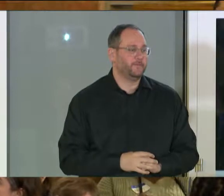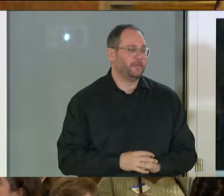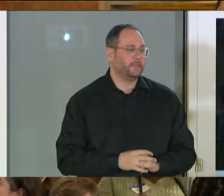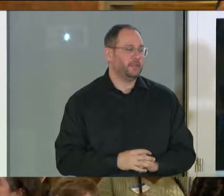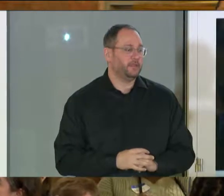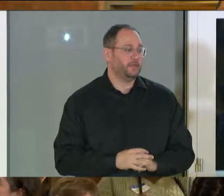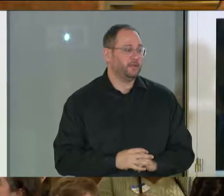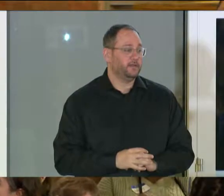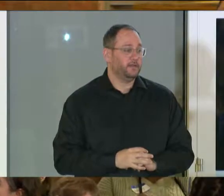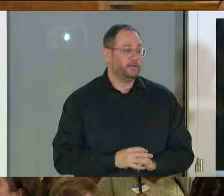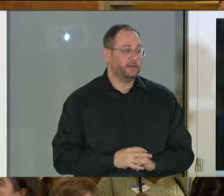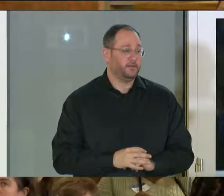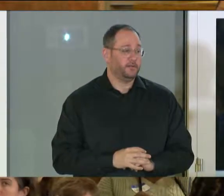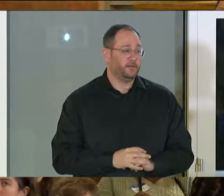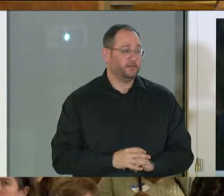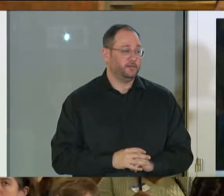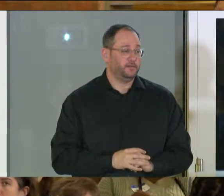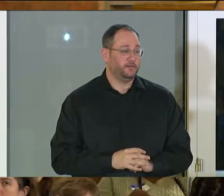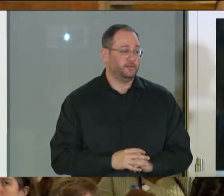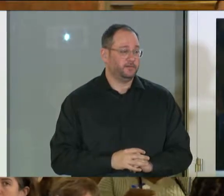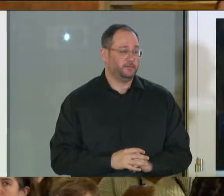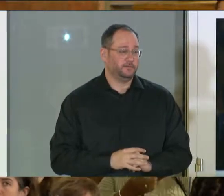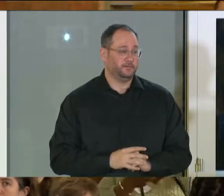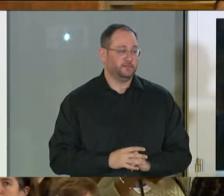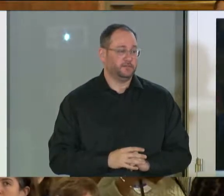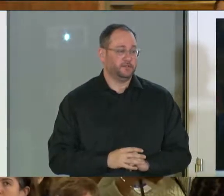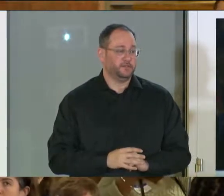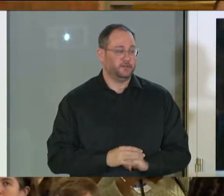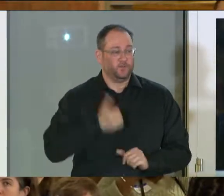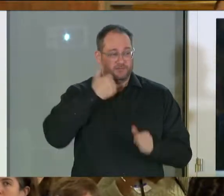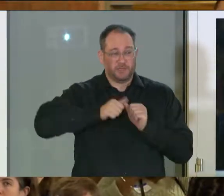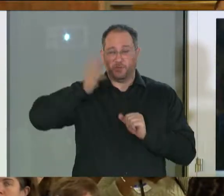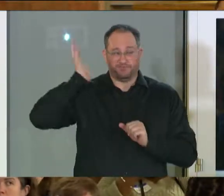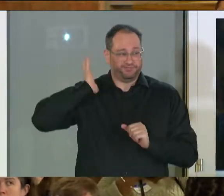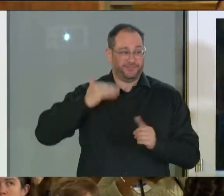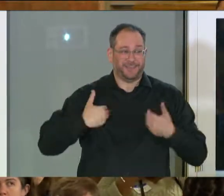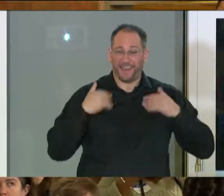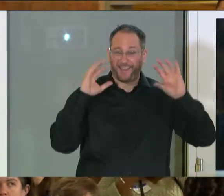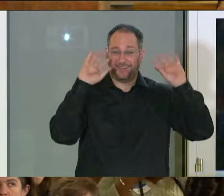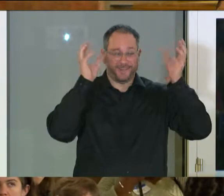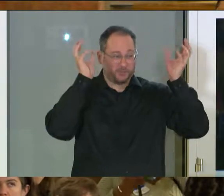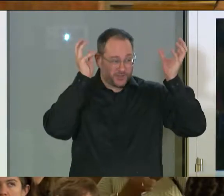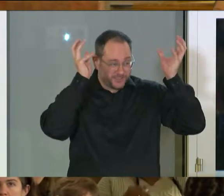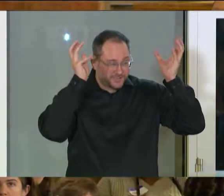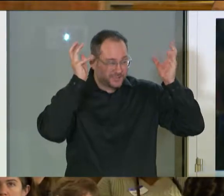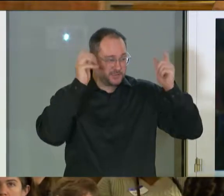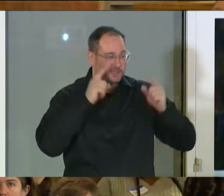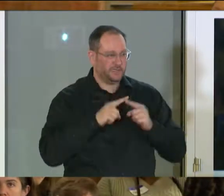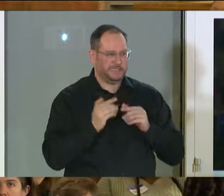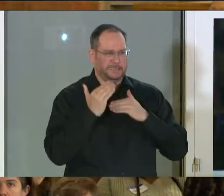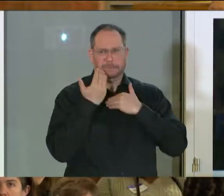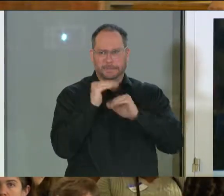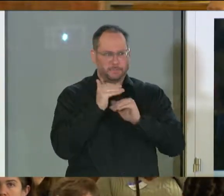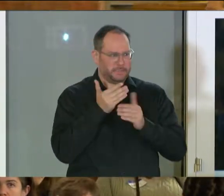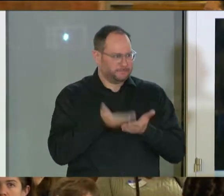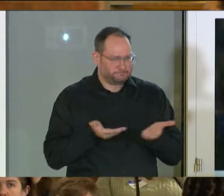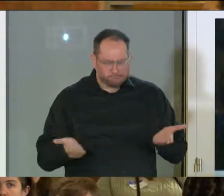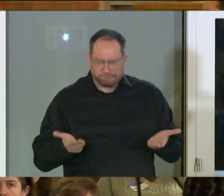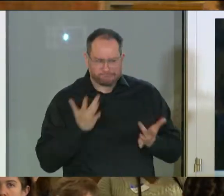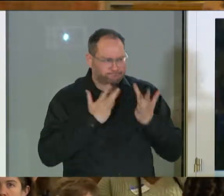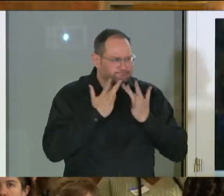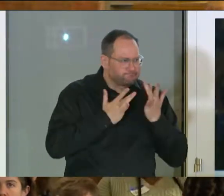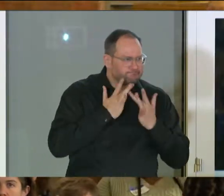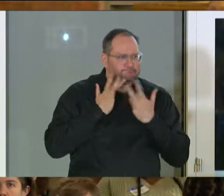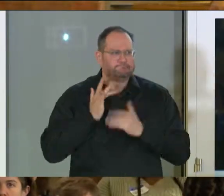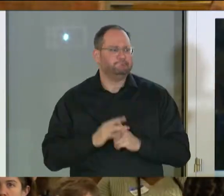ago when we were running out of ambulances each day in the city, when we had so few officers on our police force that people had to run from